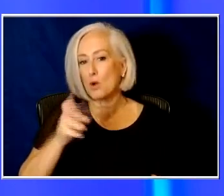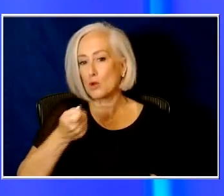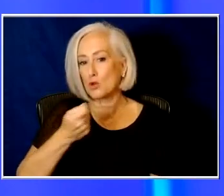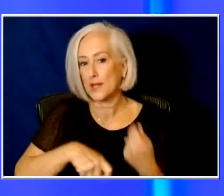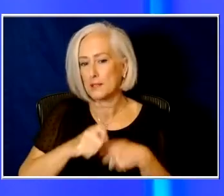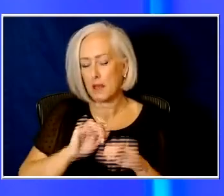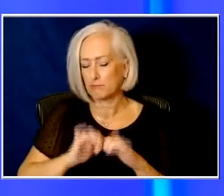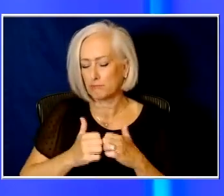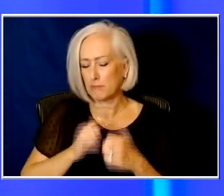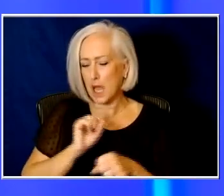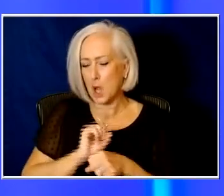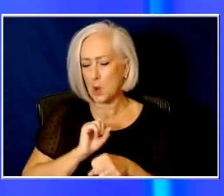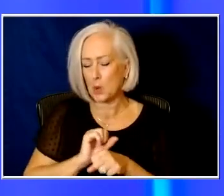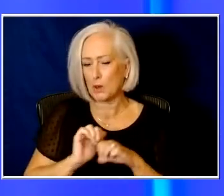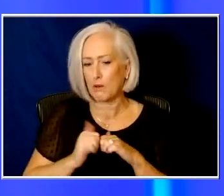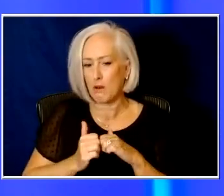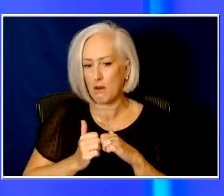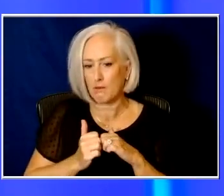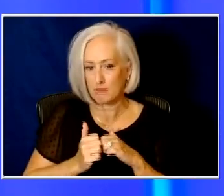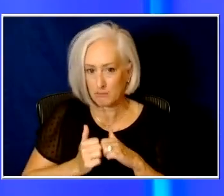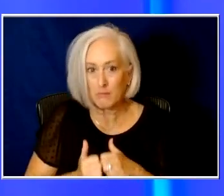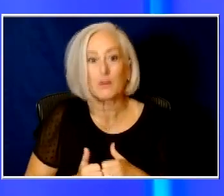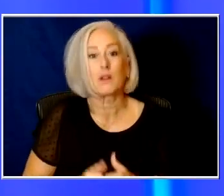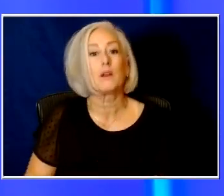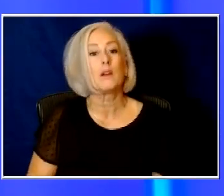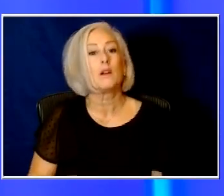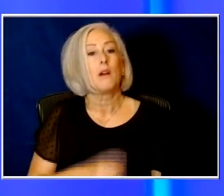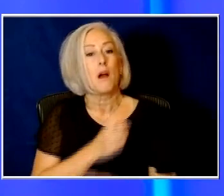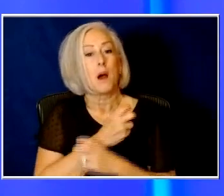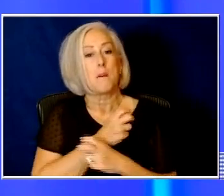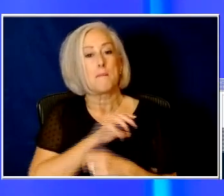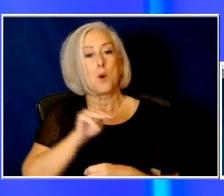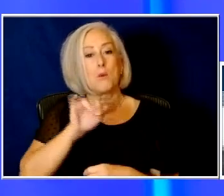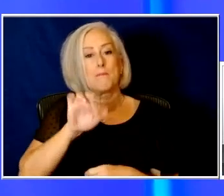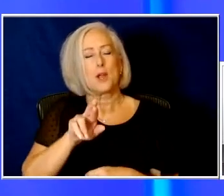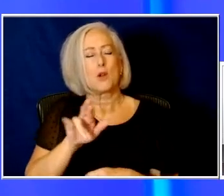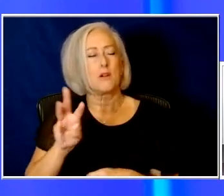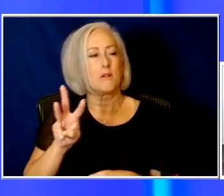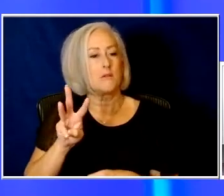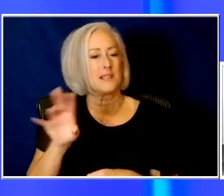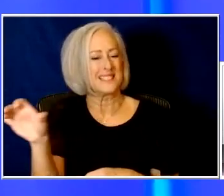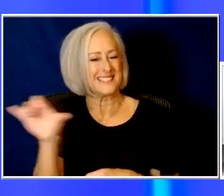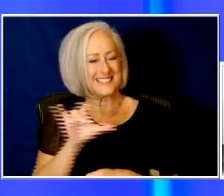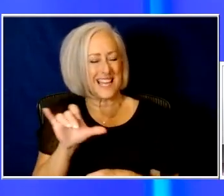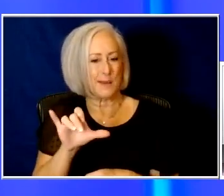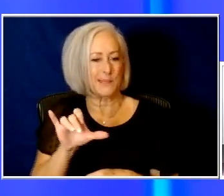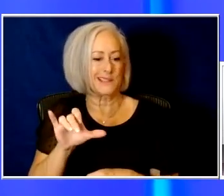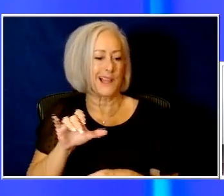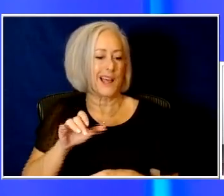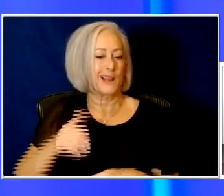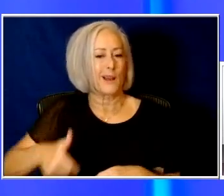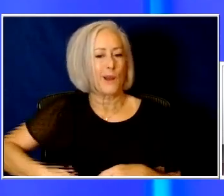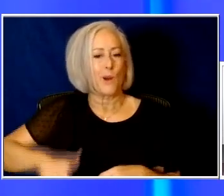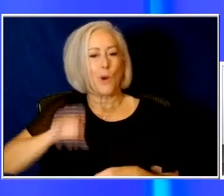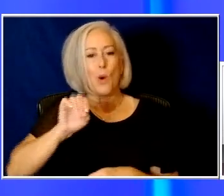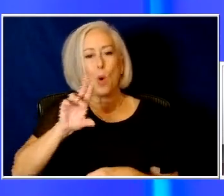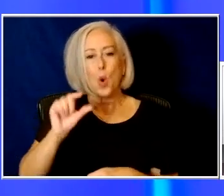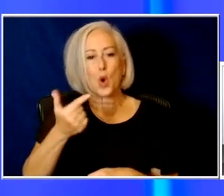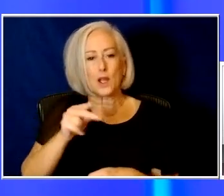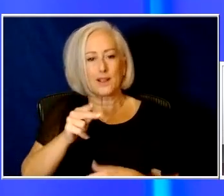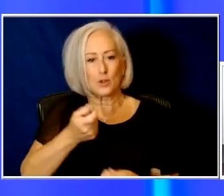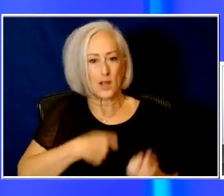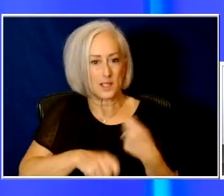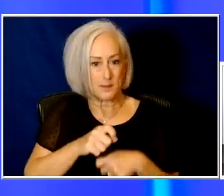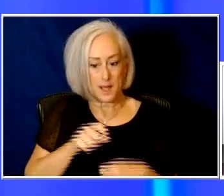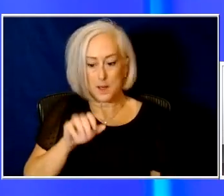order to, you can consider a bone marrow transplant like an organ transplant, kidney transplant, heart transplant. The bone marrow is an organ.